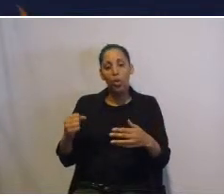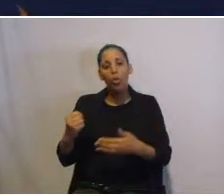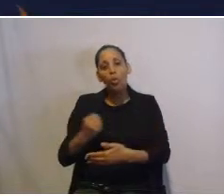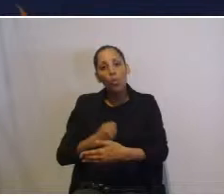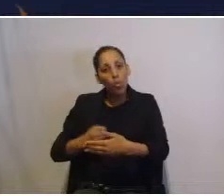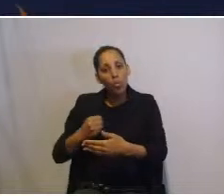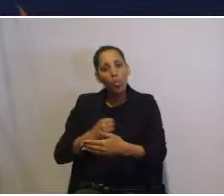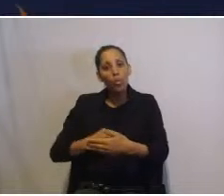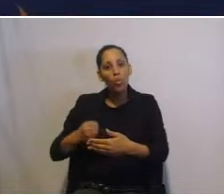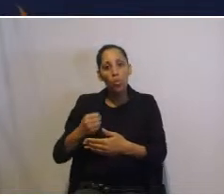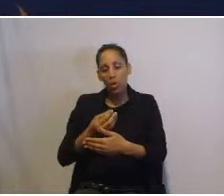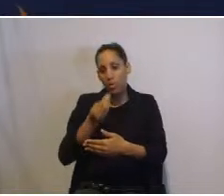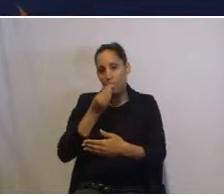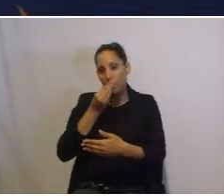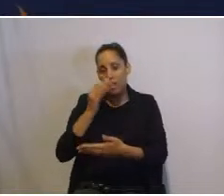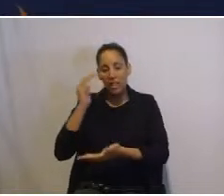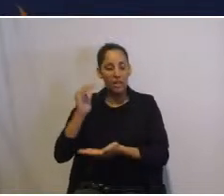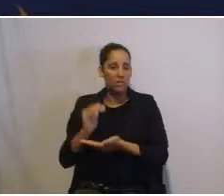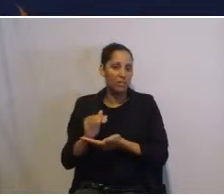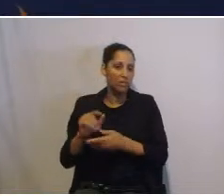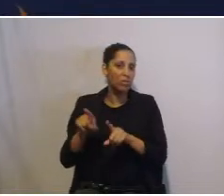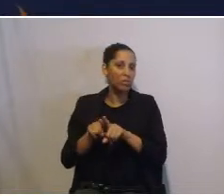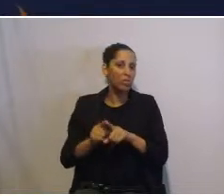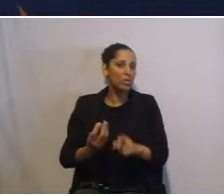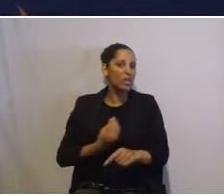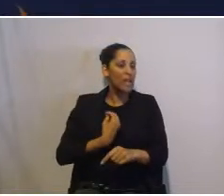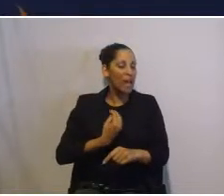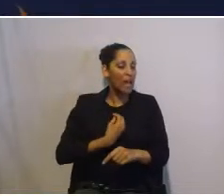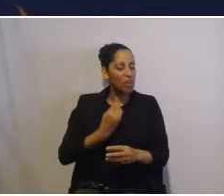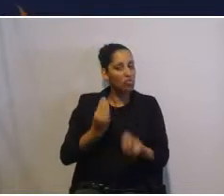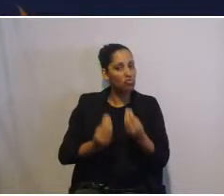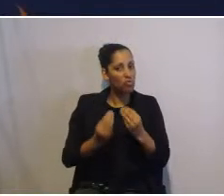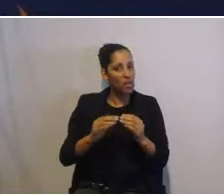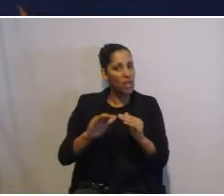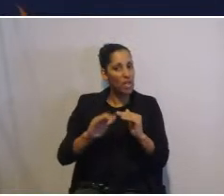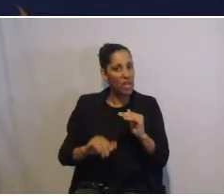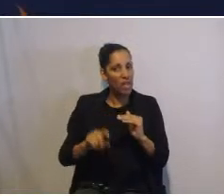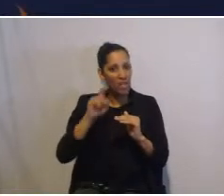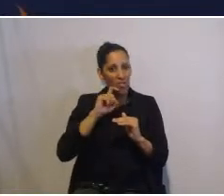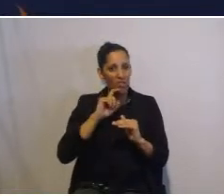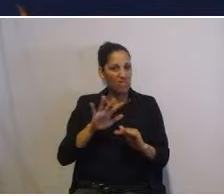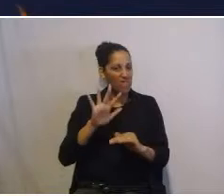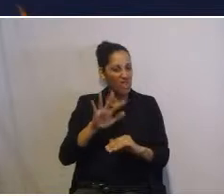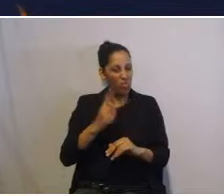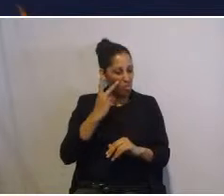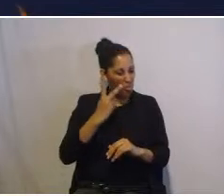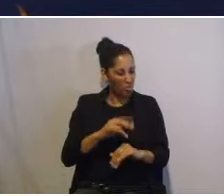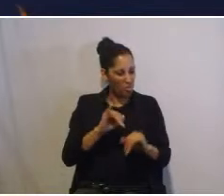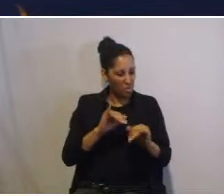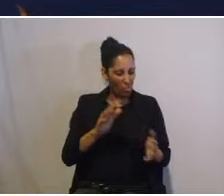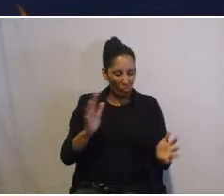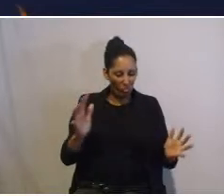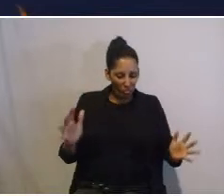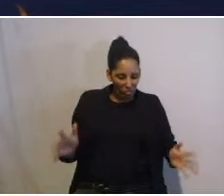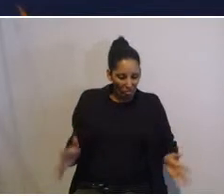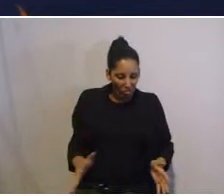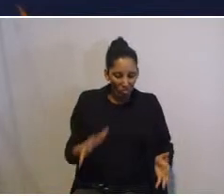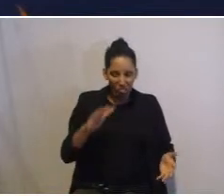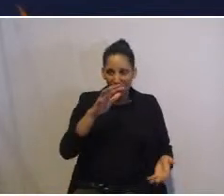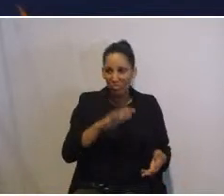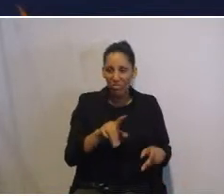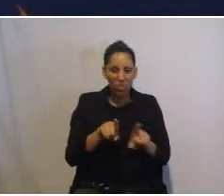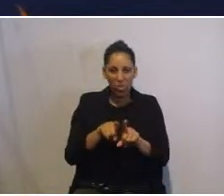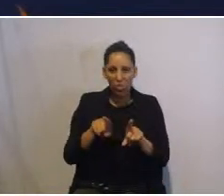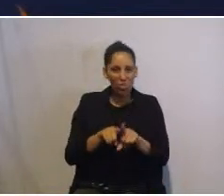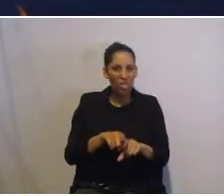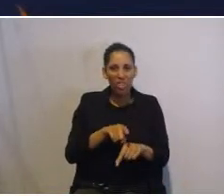less cooked meals. Even the young children under 5s, you can see they look terribly small. They are not even having